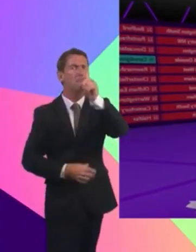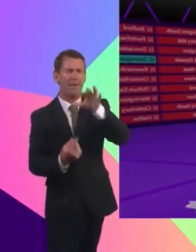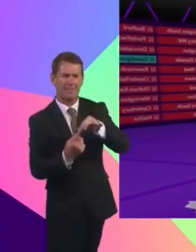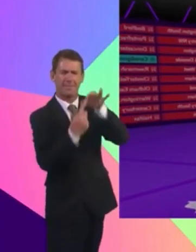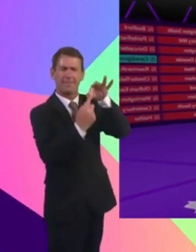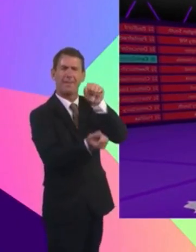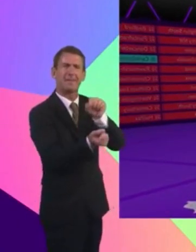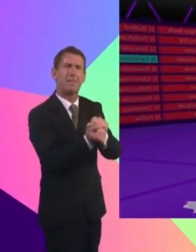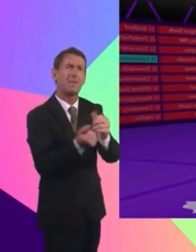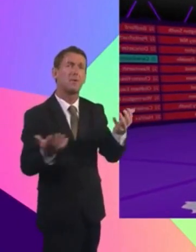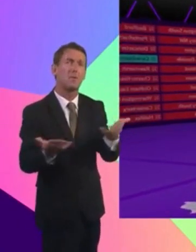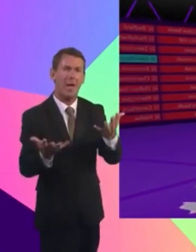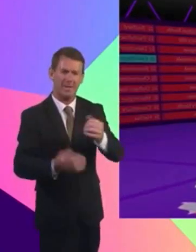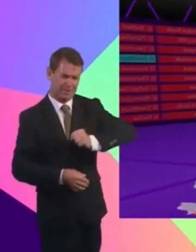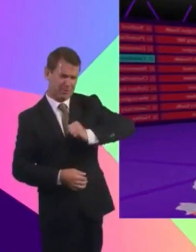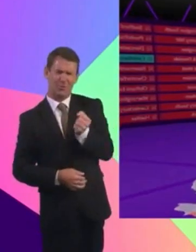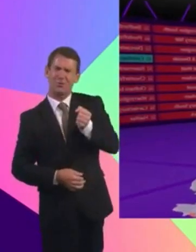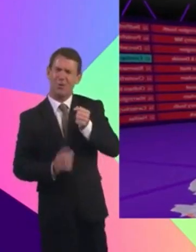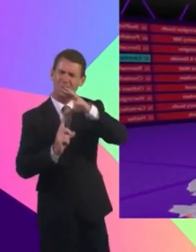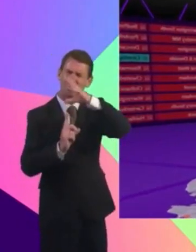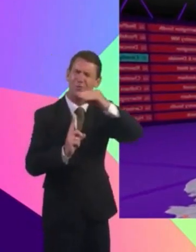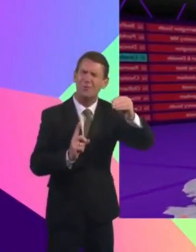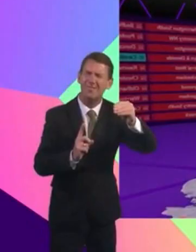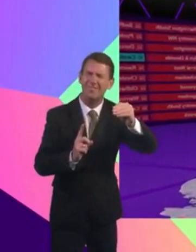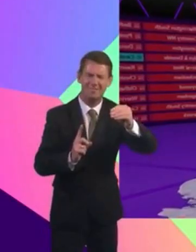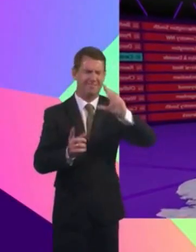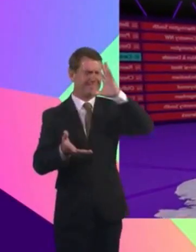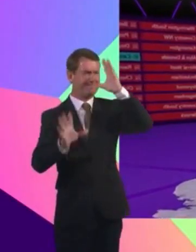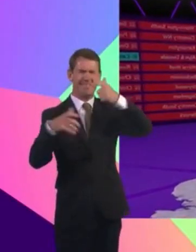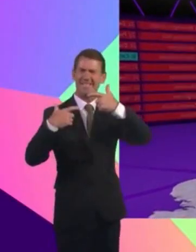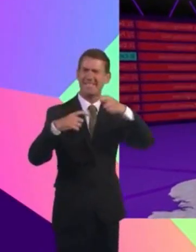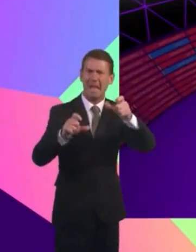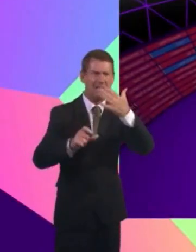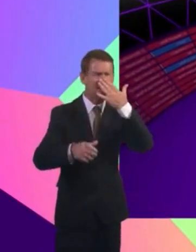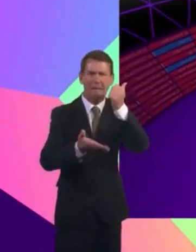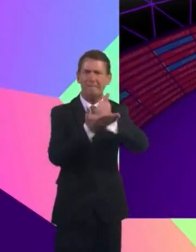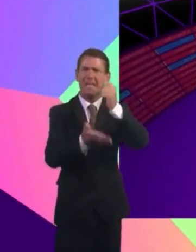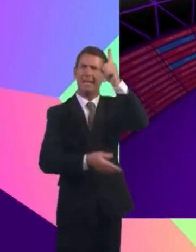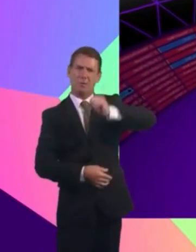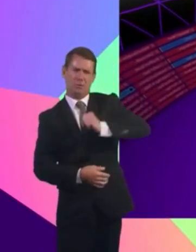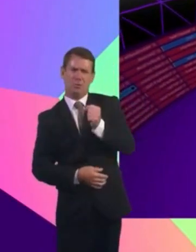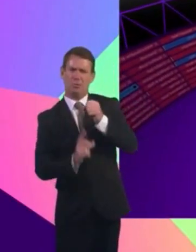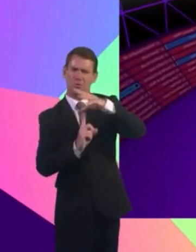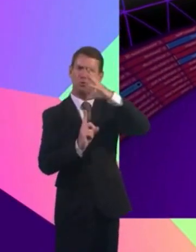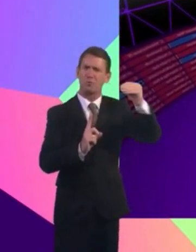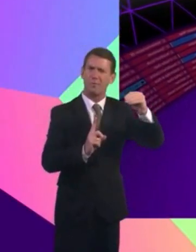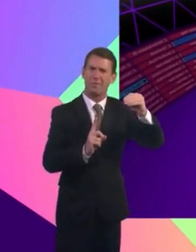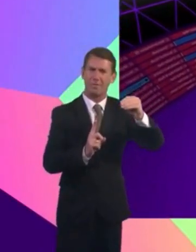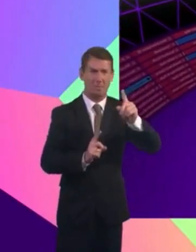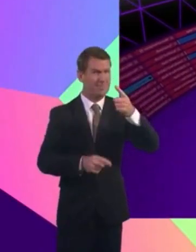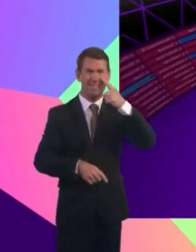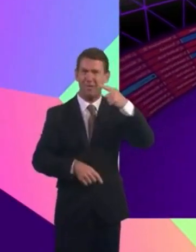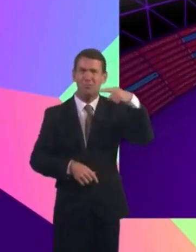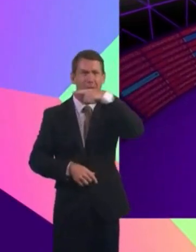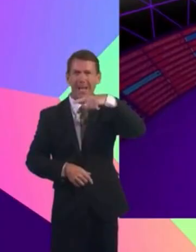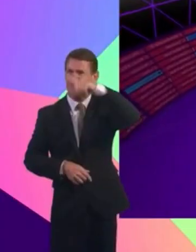findings? Yes, they are, Adam. I mean, it's the same method that we've used in 2010. There is a 77-seat gap, I think, in terms